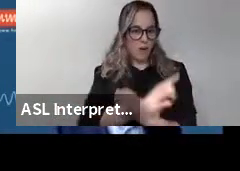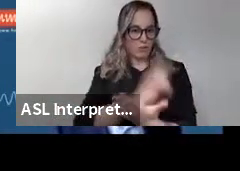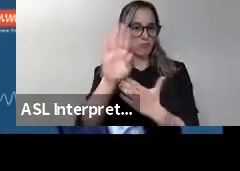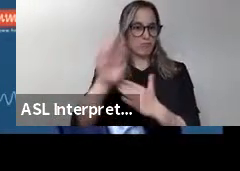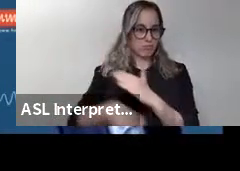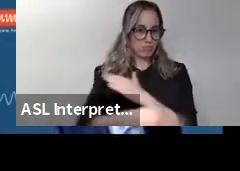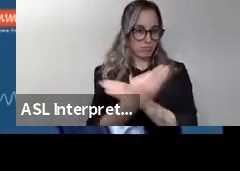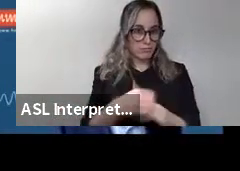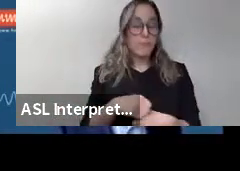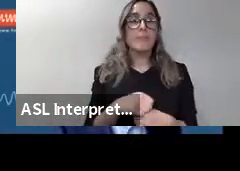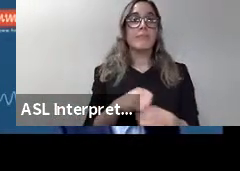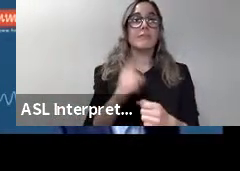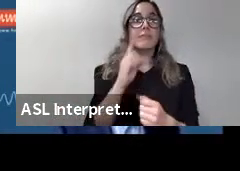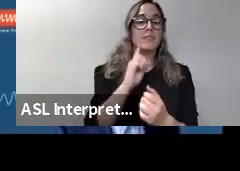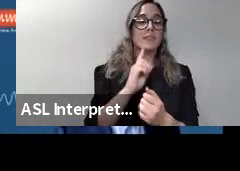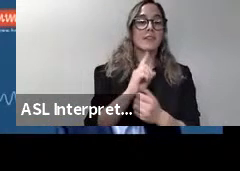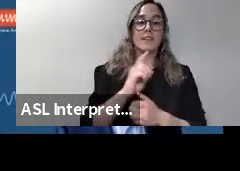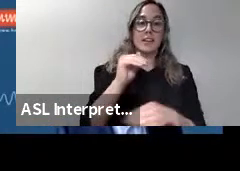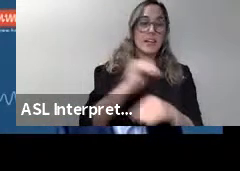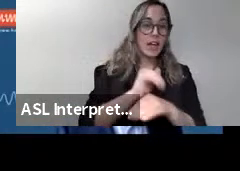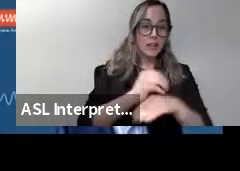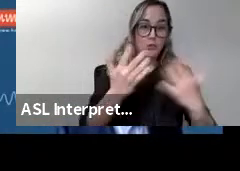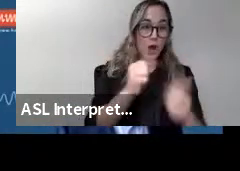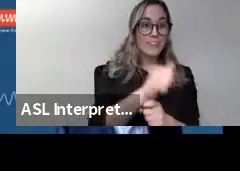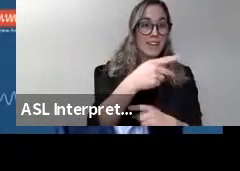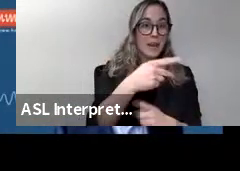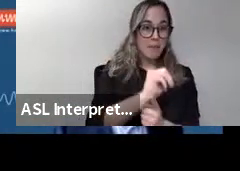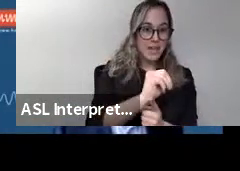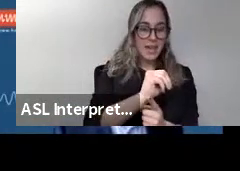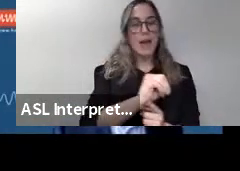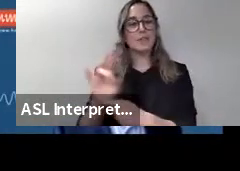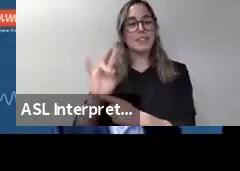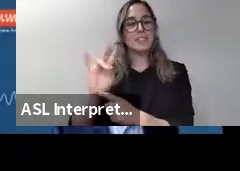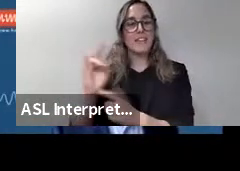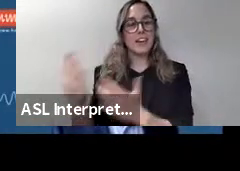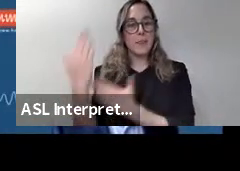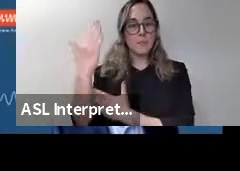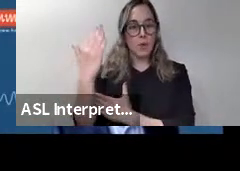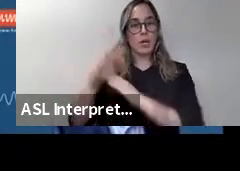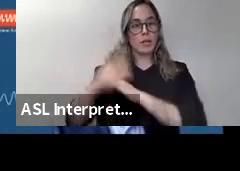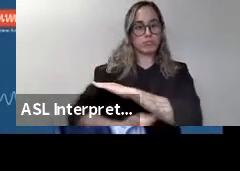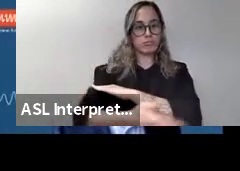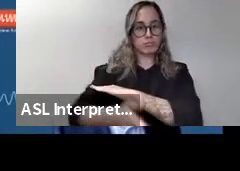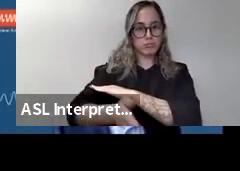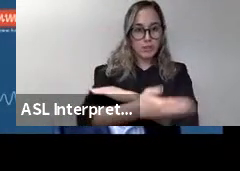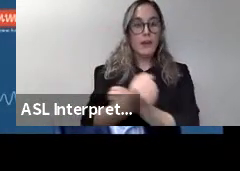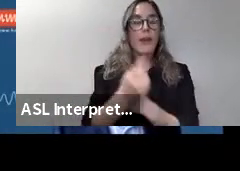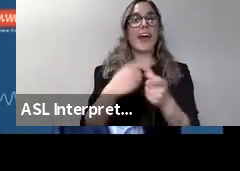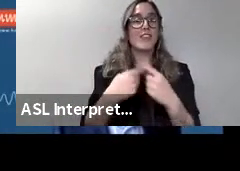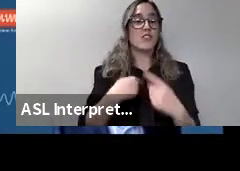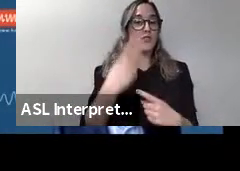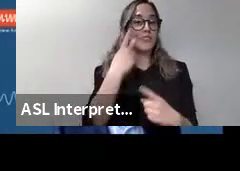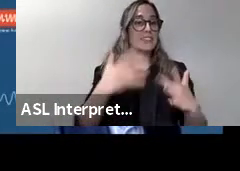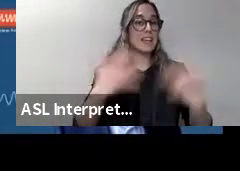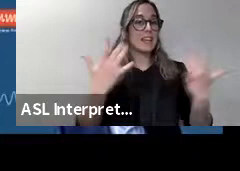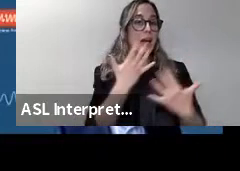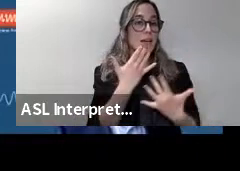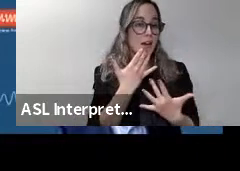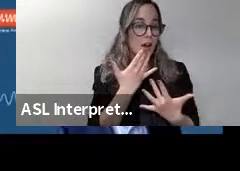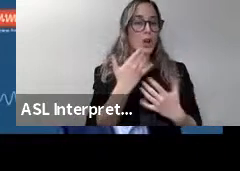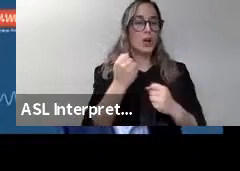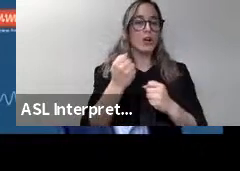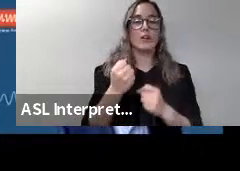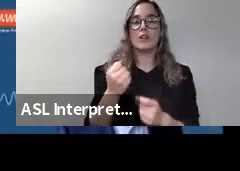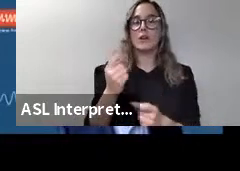is defined as the hours between 10 p.m. and 7 a.m. The gold line in the graphic is the resultant DNL for the day, or 66